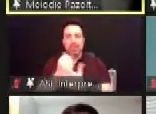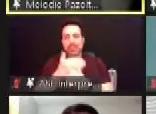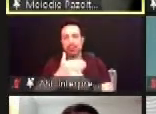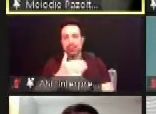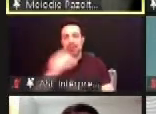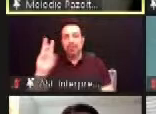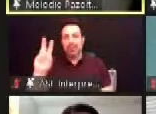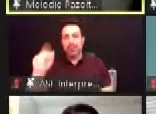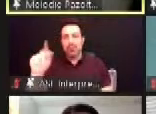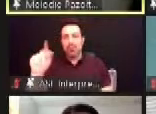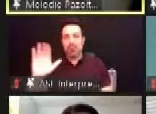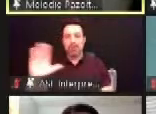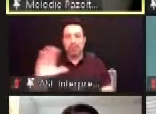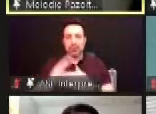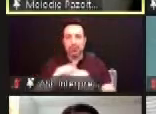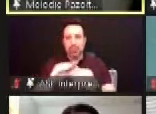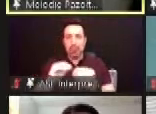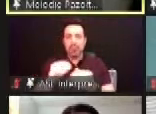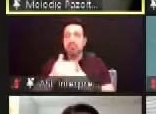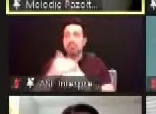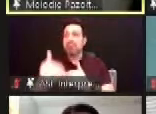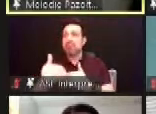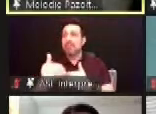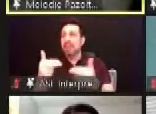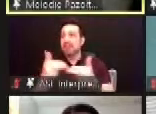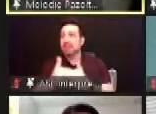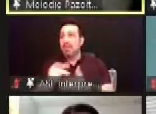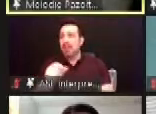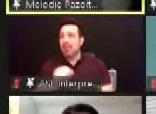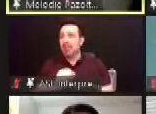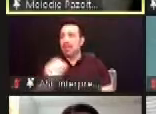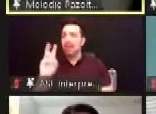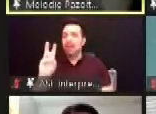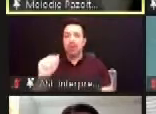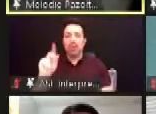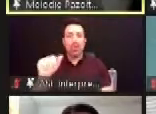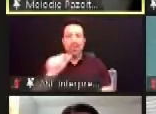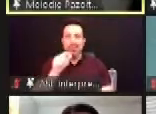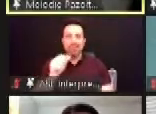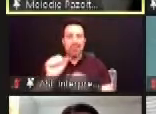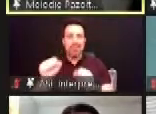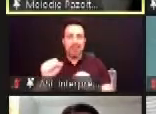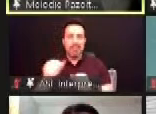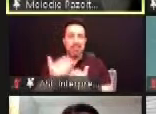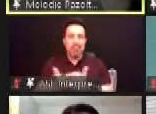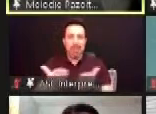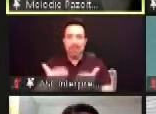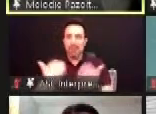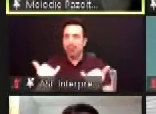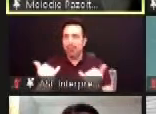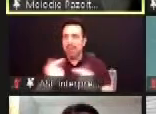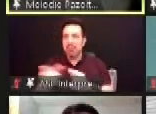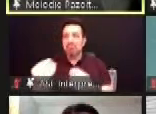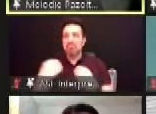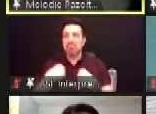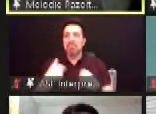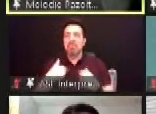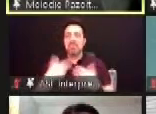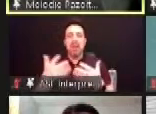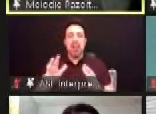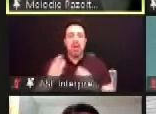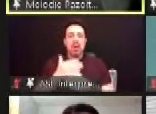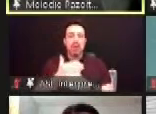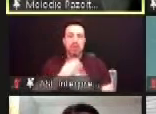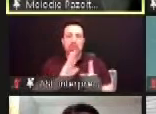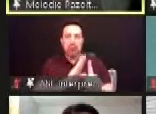Wanda's story. Next slide. Wanda was not able to be here with us today, but she gave me permission to